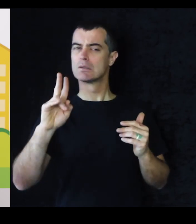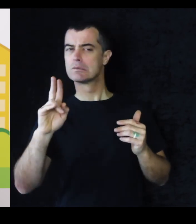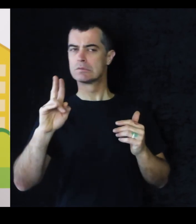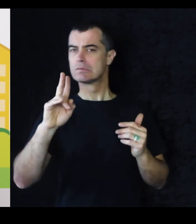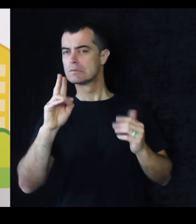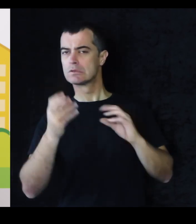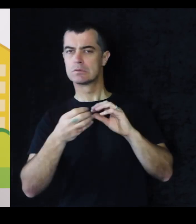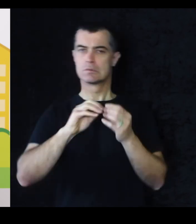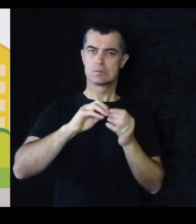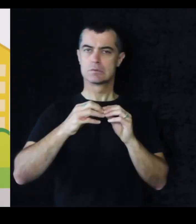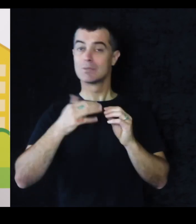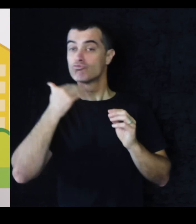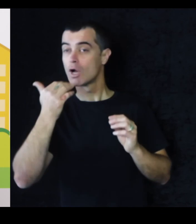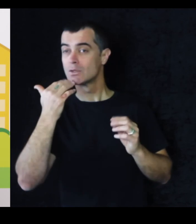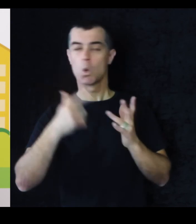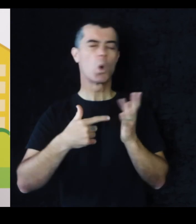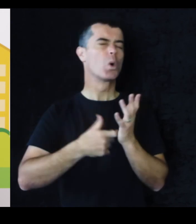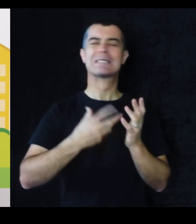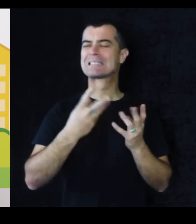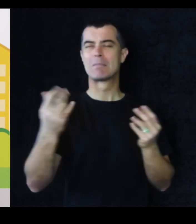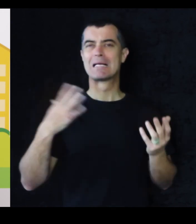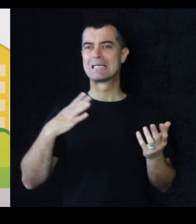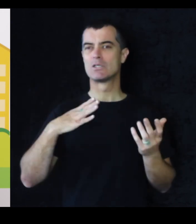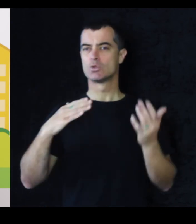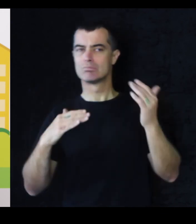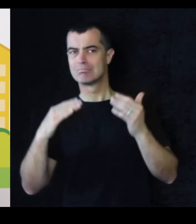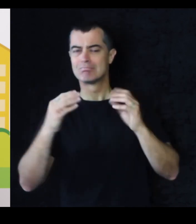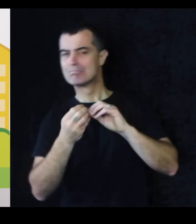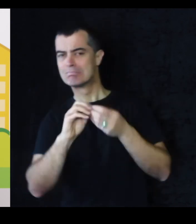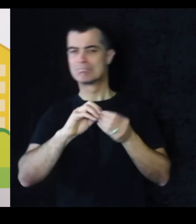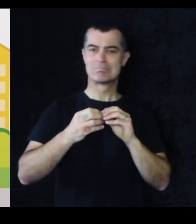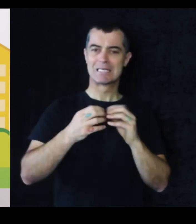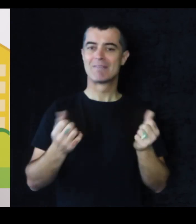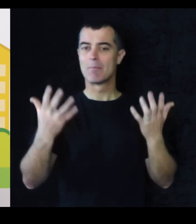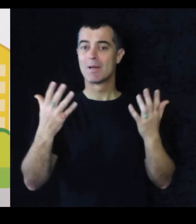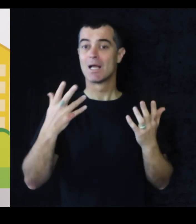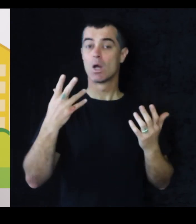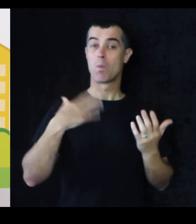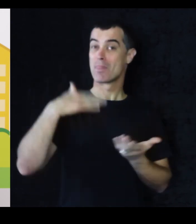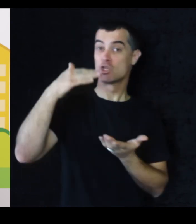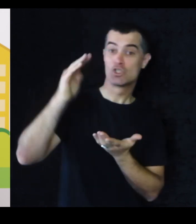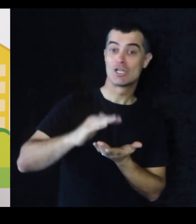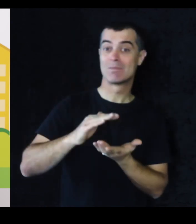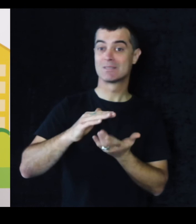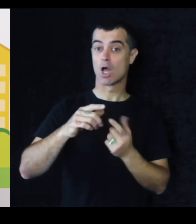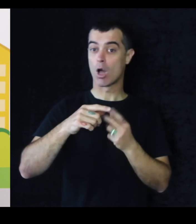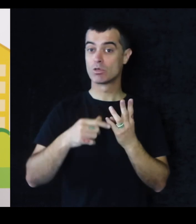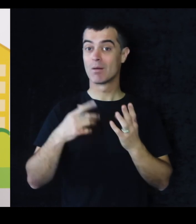compromising on price or something. There's always something that has to give. Because if you're looking for the cheapest